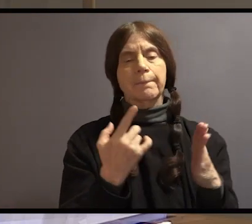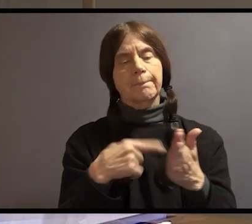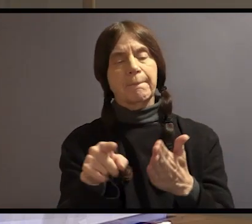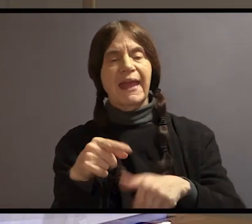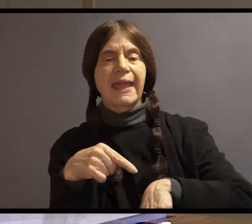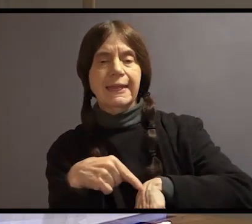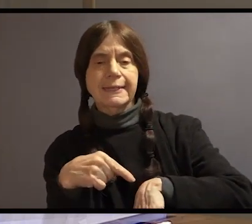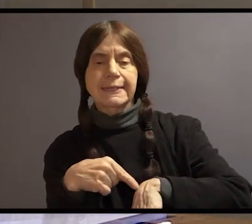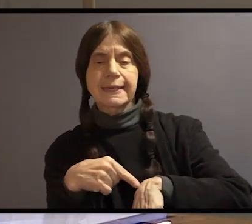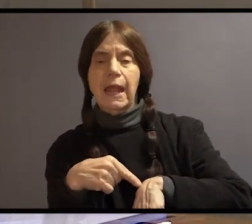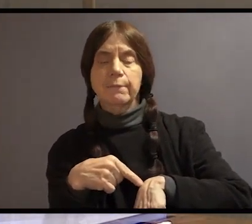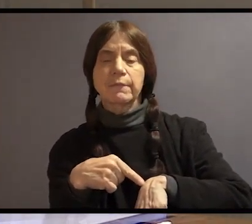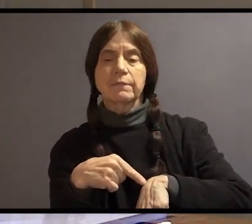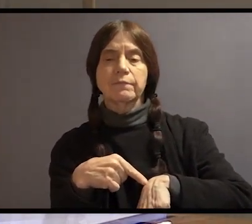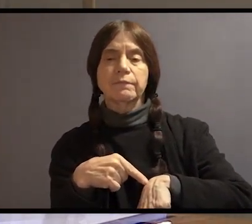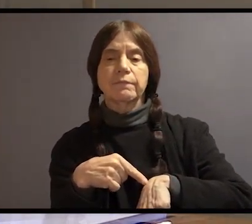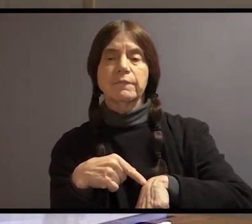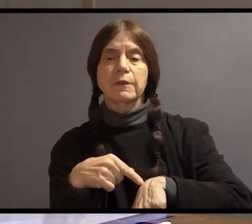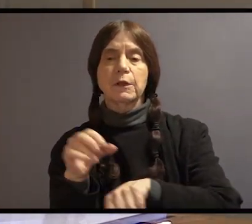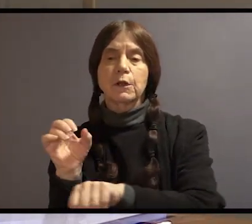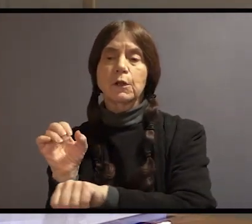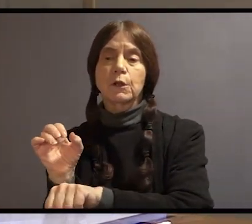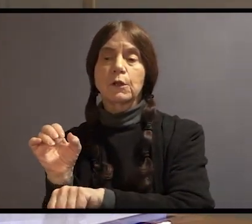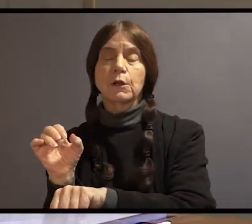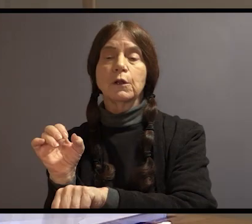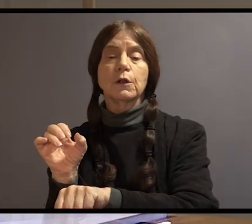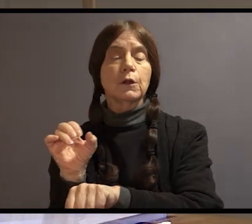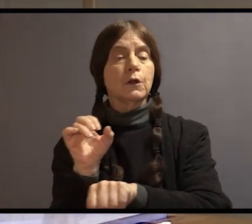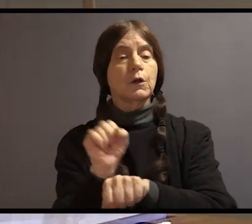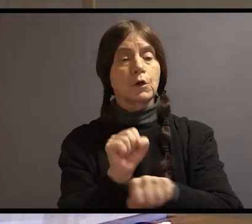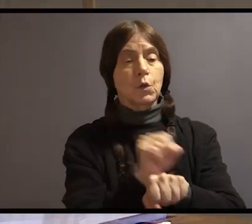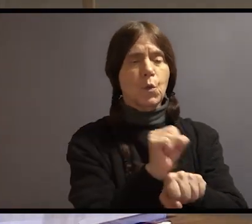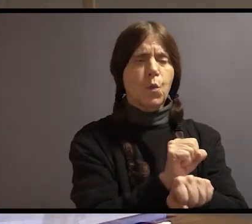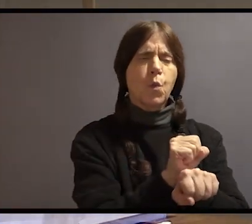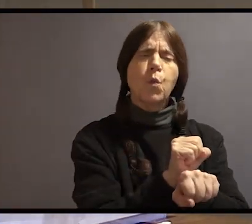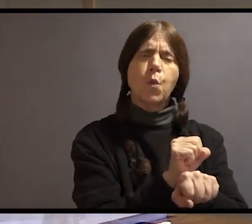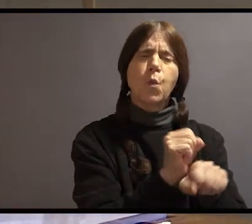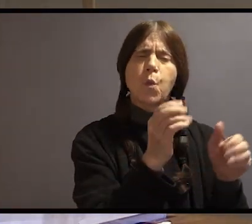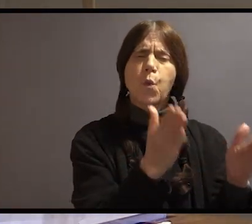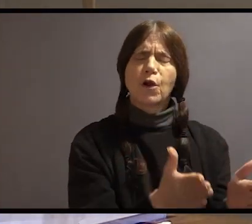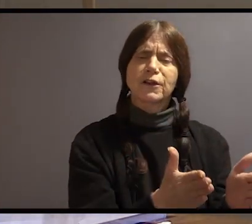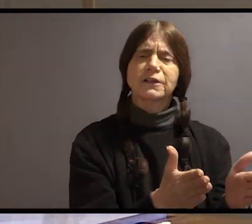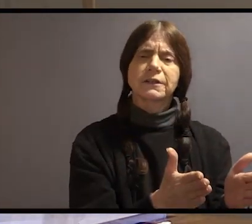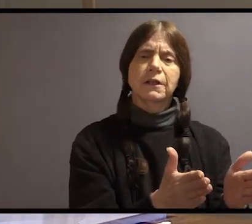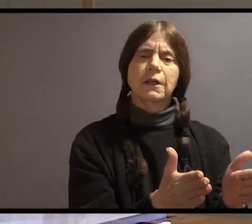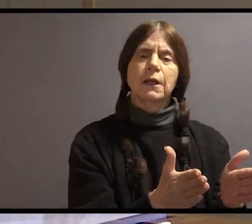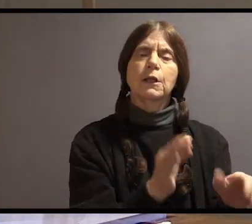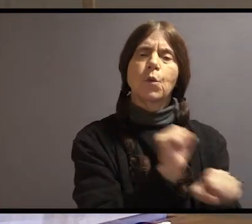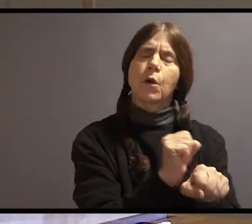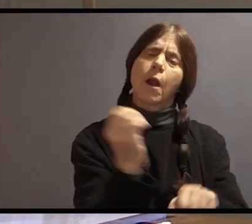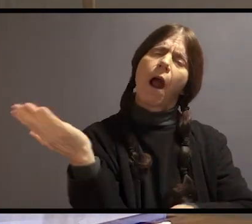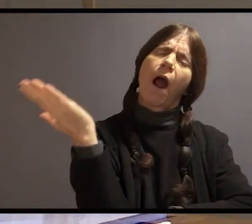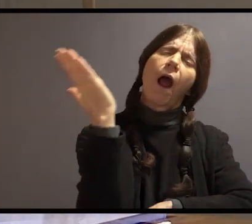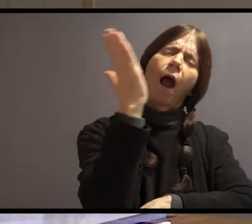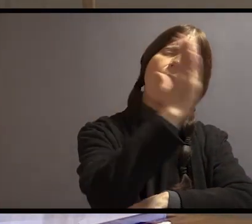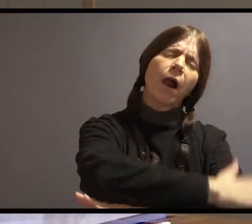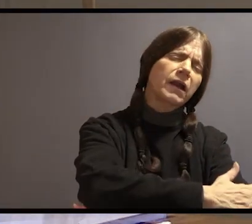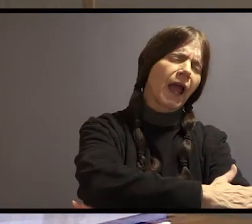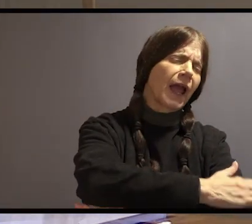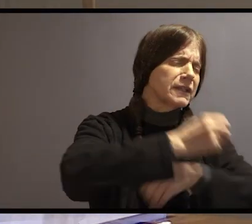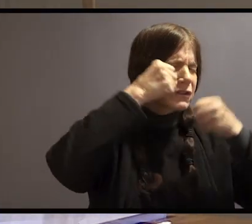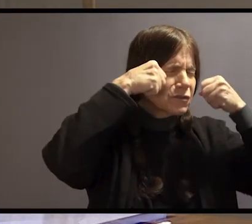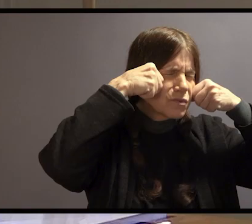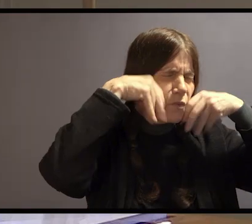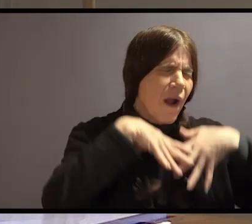see, the workers who had came out first, who were sweaty and tired from working all day in the